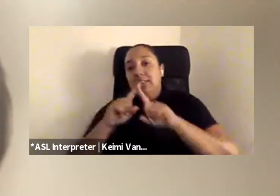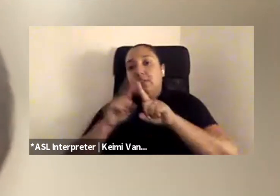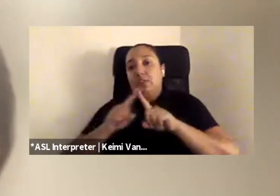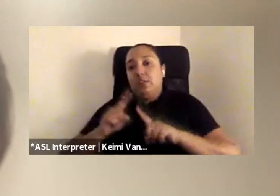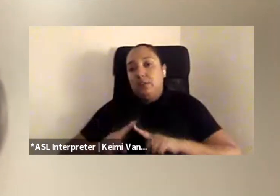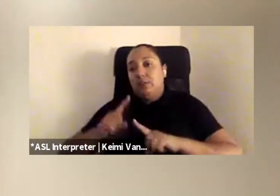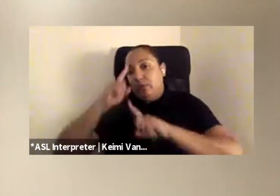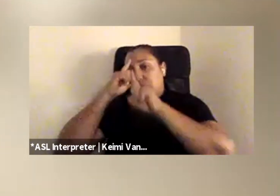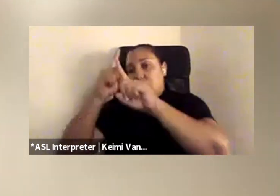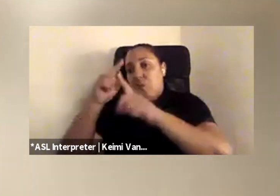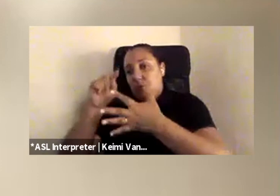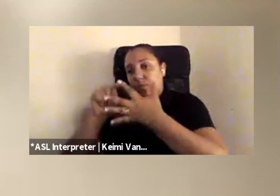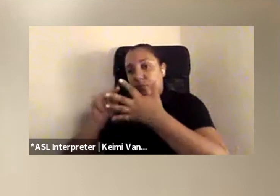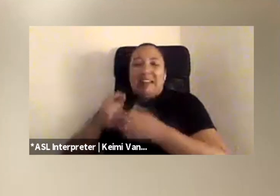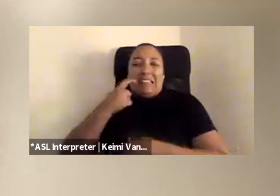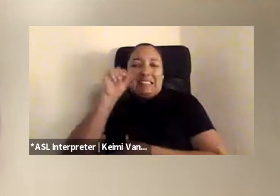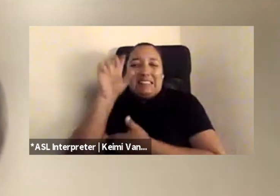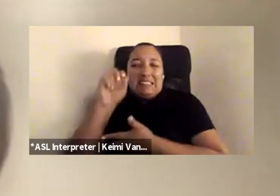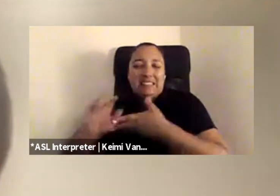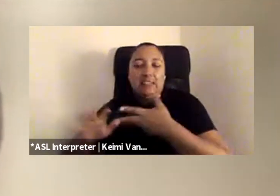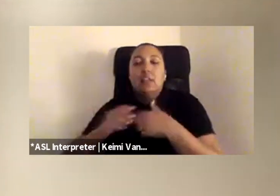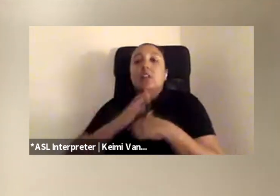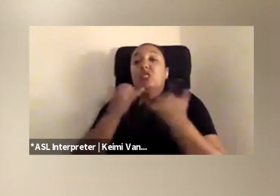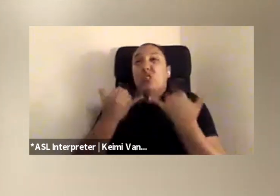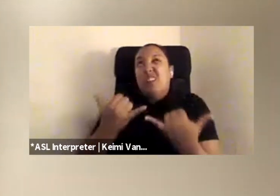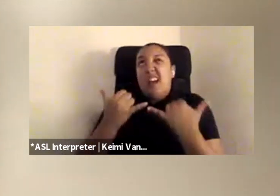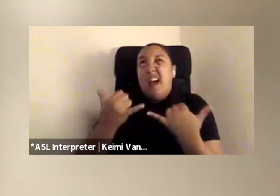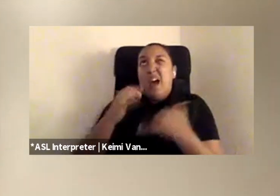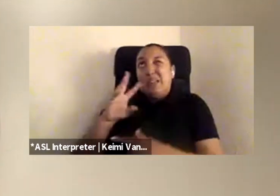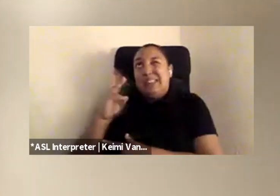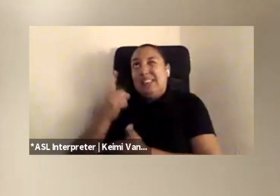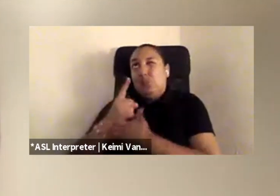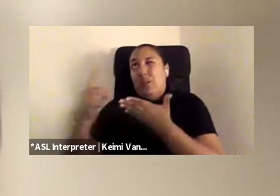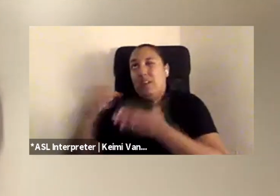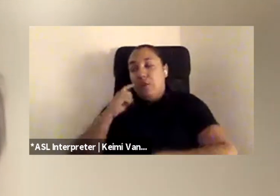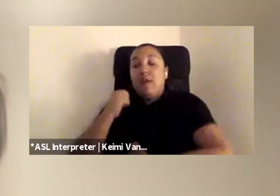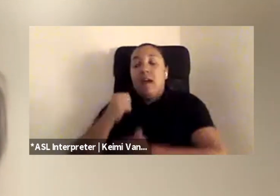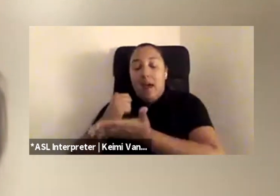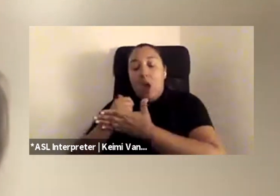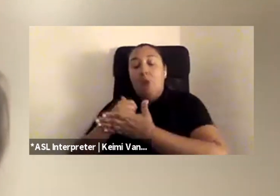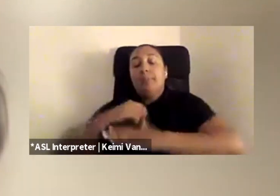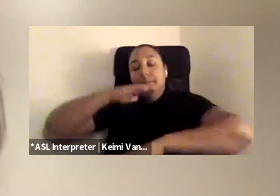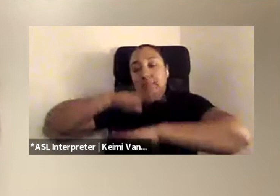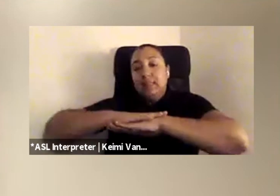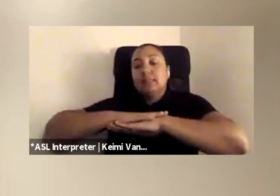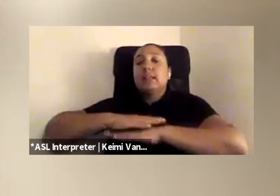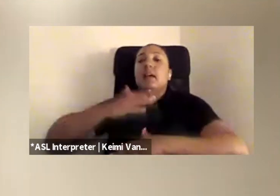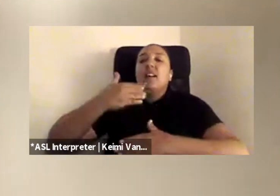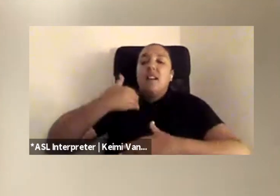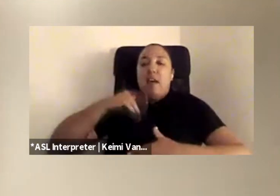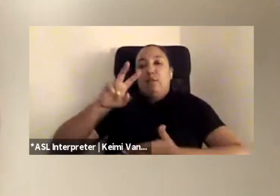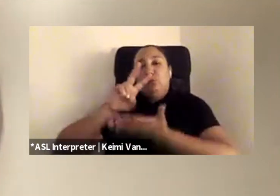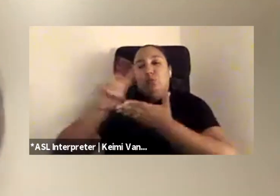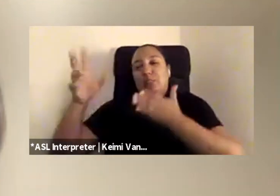bono consulting. And so we're currently at week 6 of Help Desk and have a handful of sessions to come before the end, but don't worry,